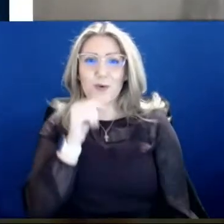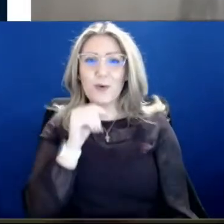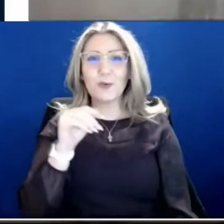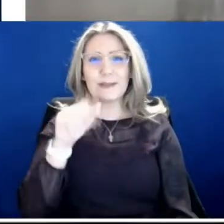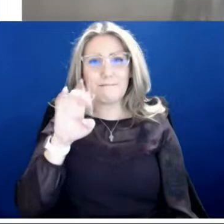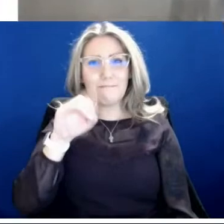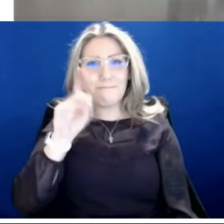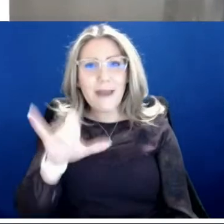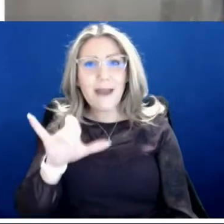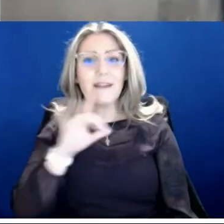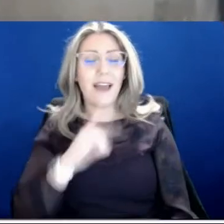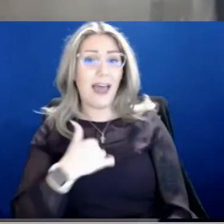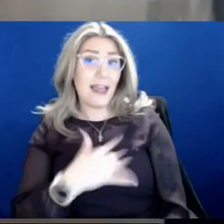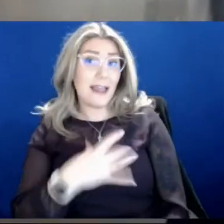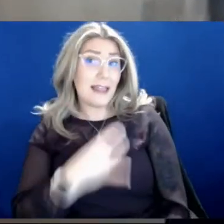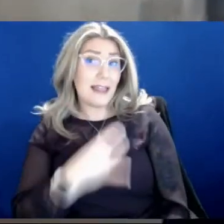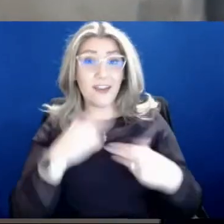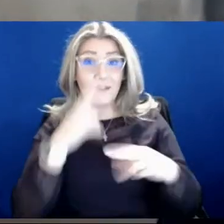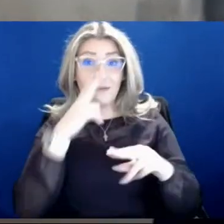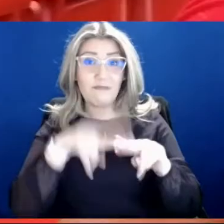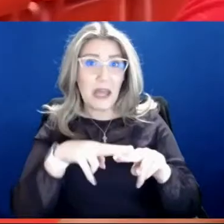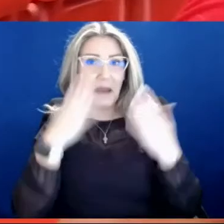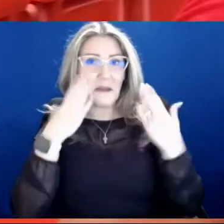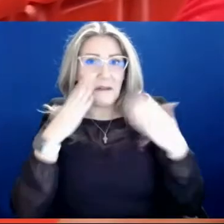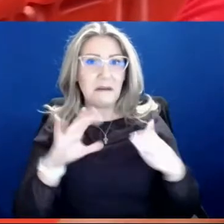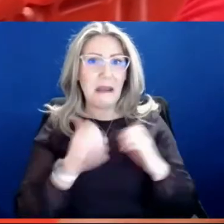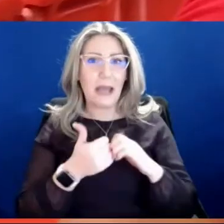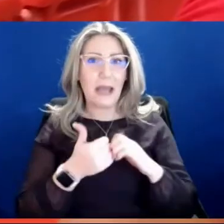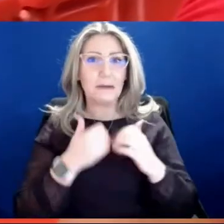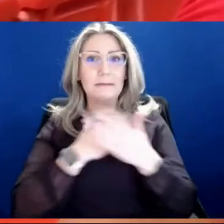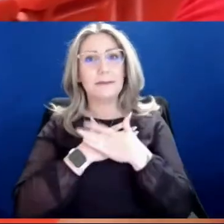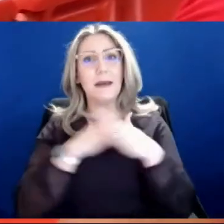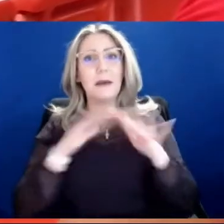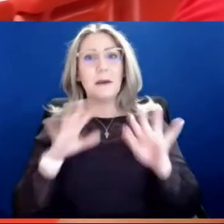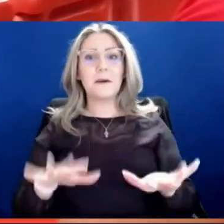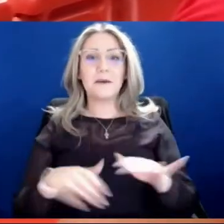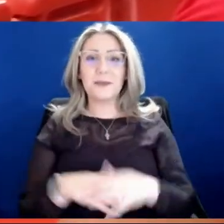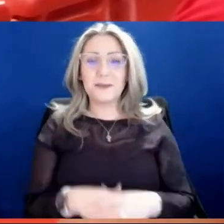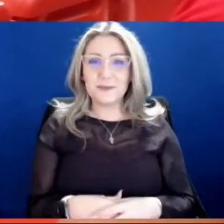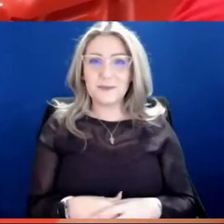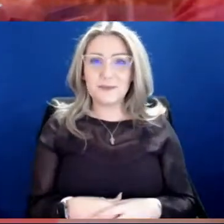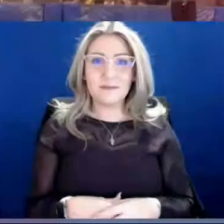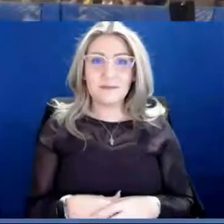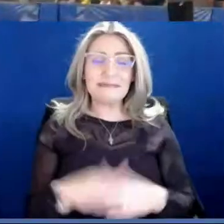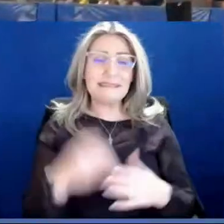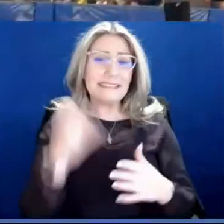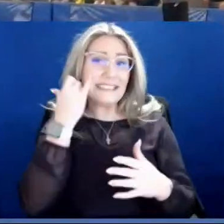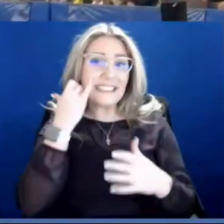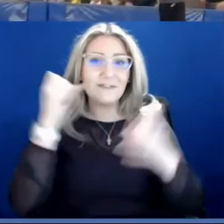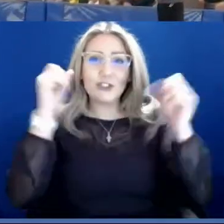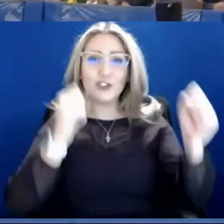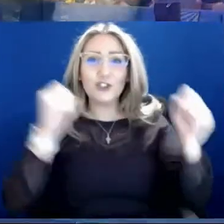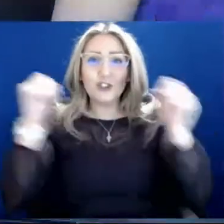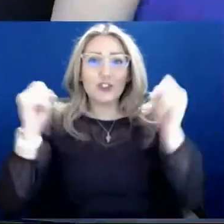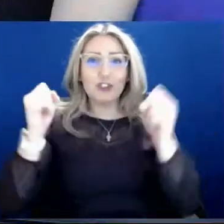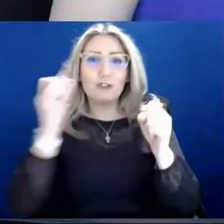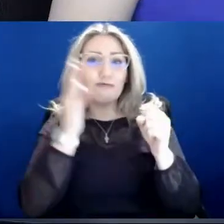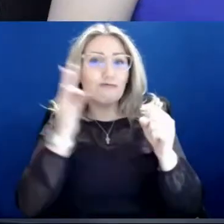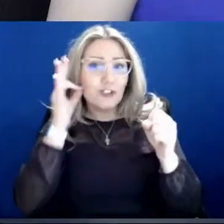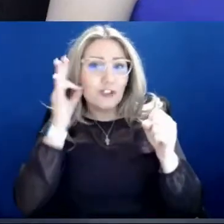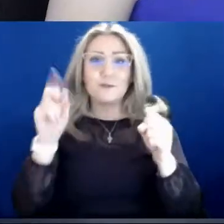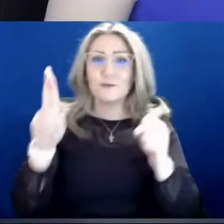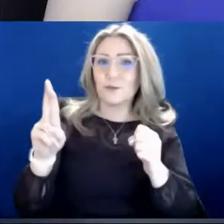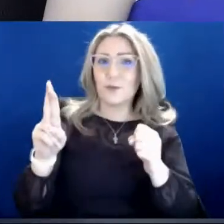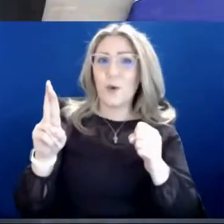to have fun. I don't think I know how to relax. Whether it's cheering on the Chiefs or sporting KC, nights out